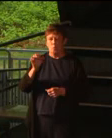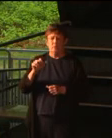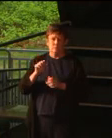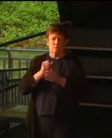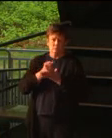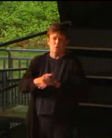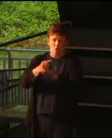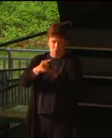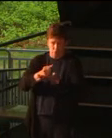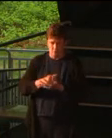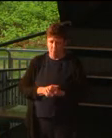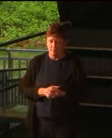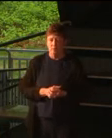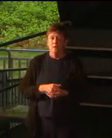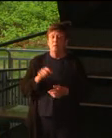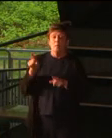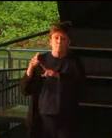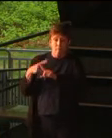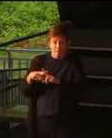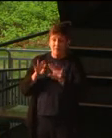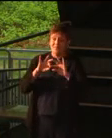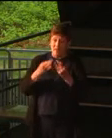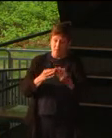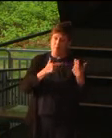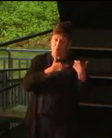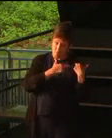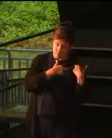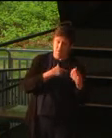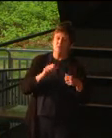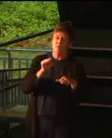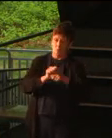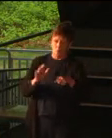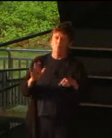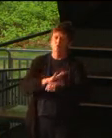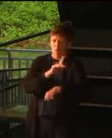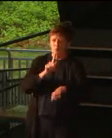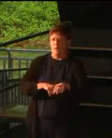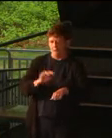balancing family responsibilities and formerly working full-time as a butcher.